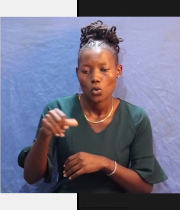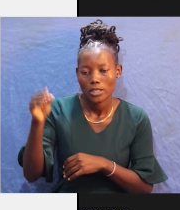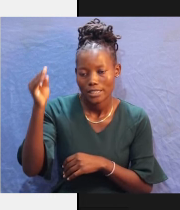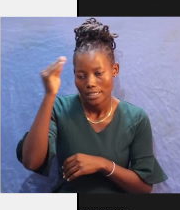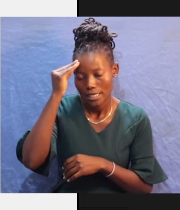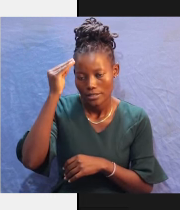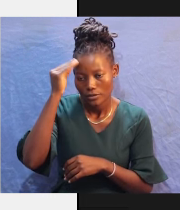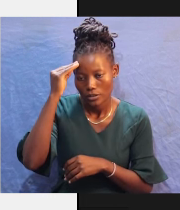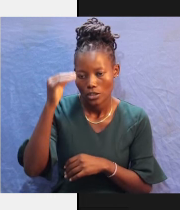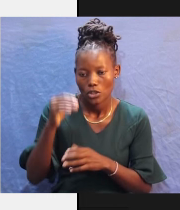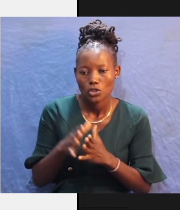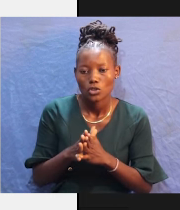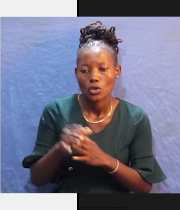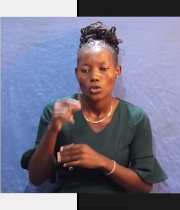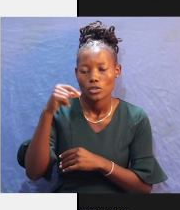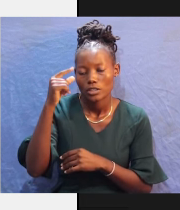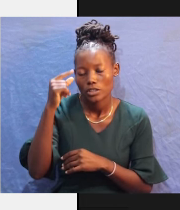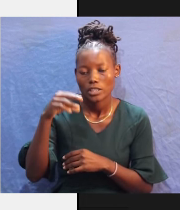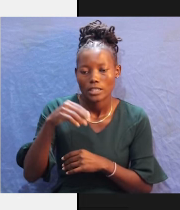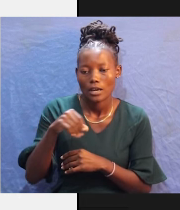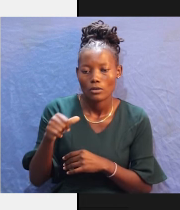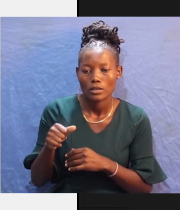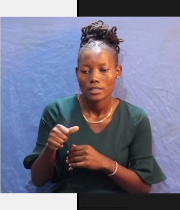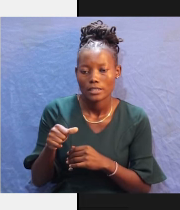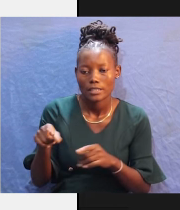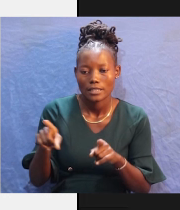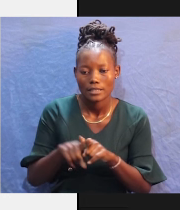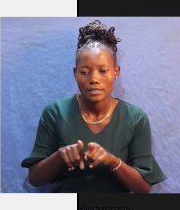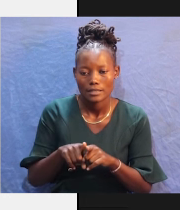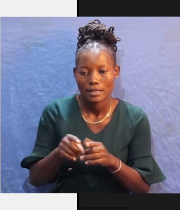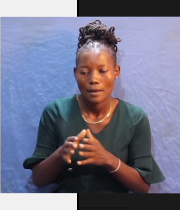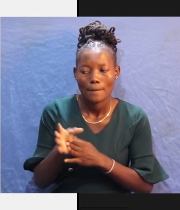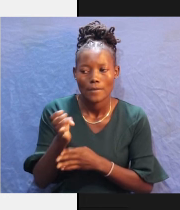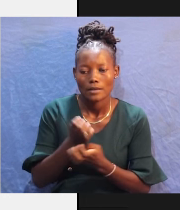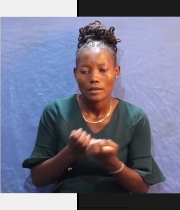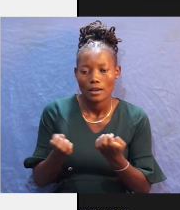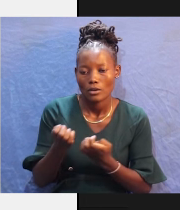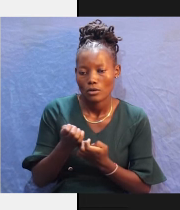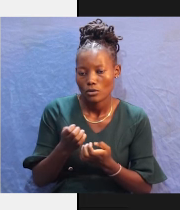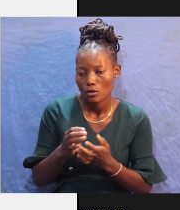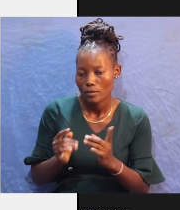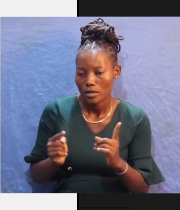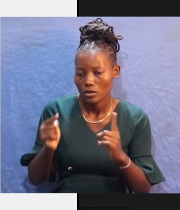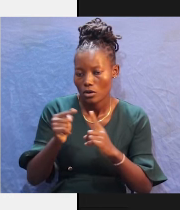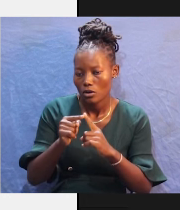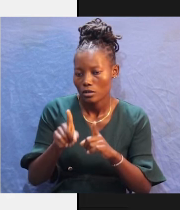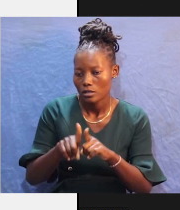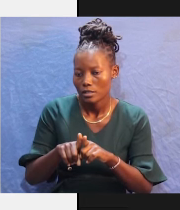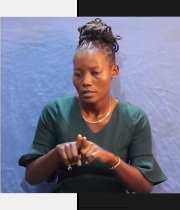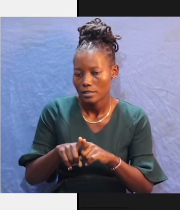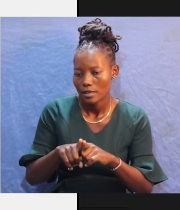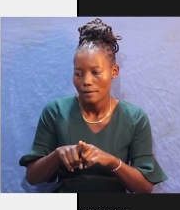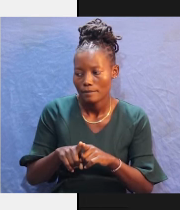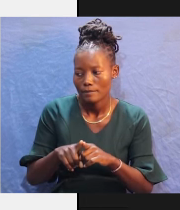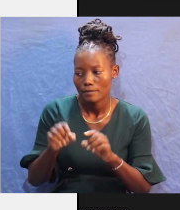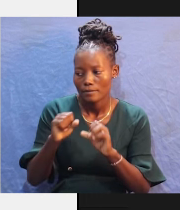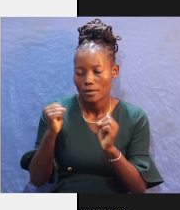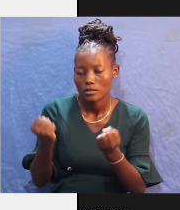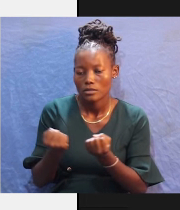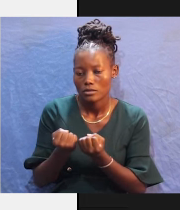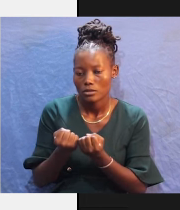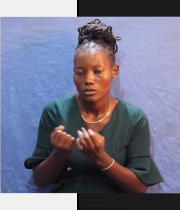these 17 goals, they're all interconnected among each other. And all